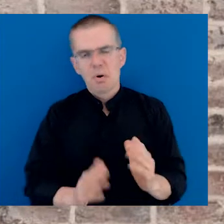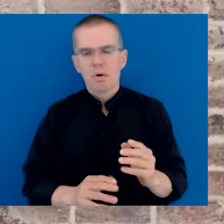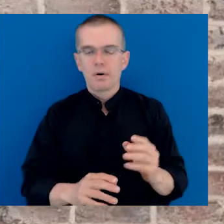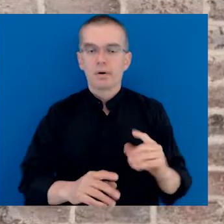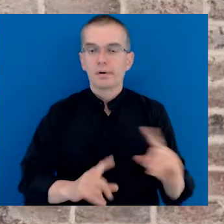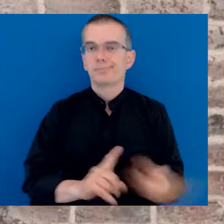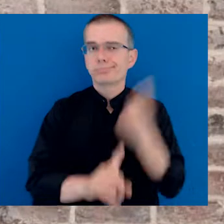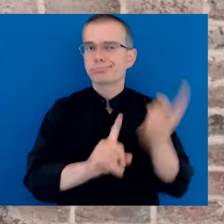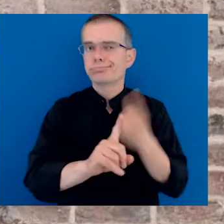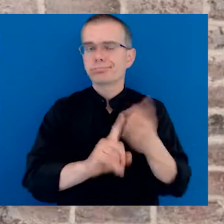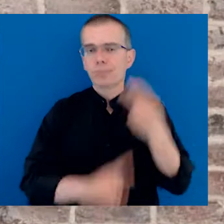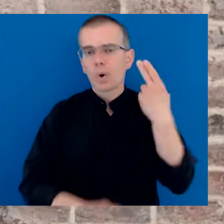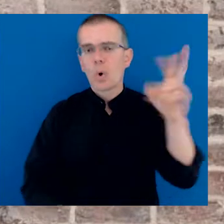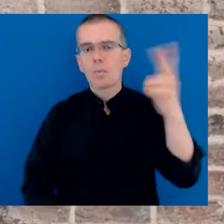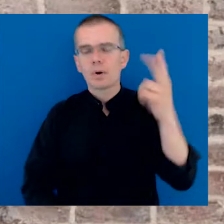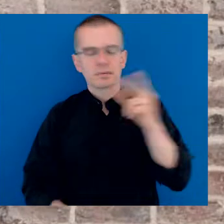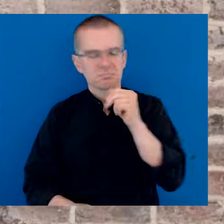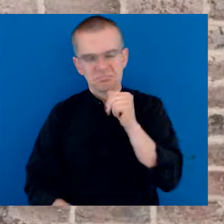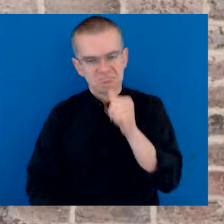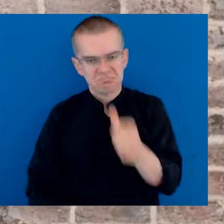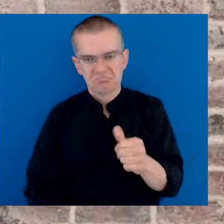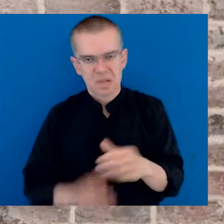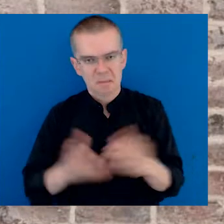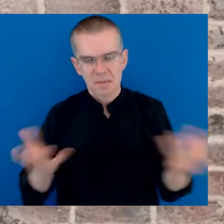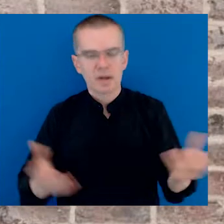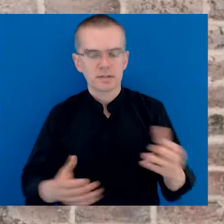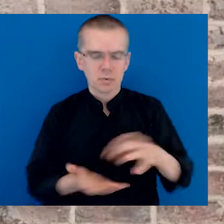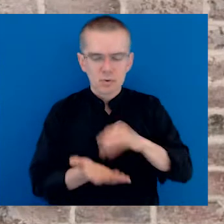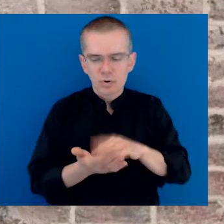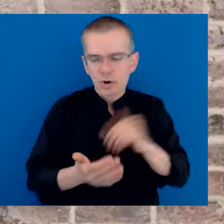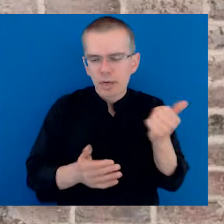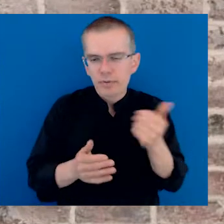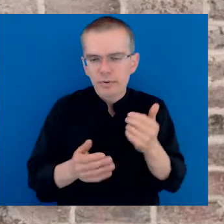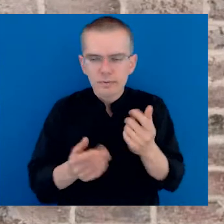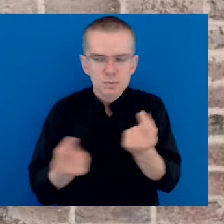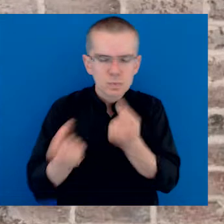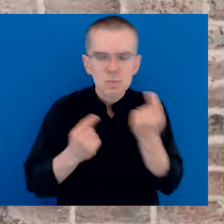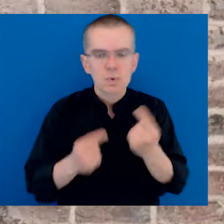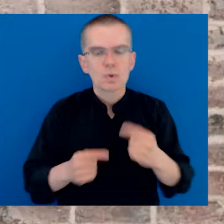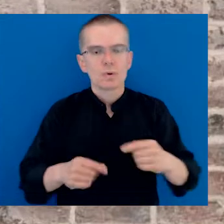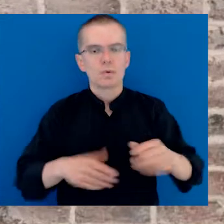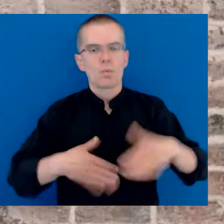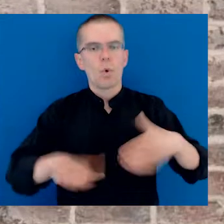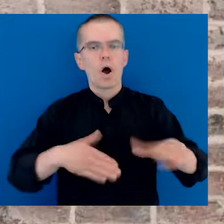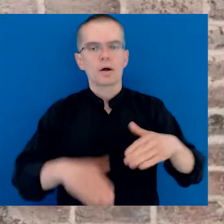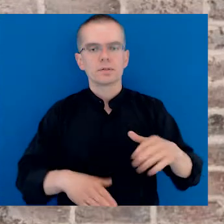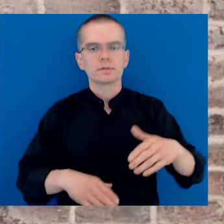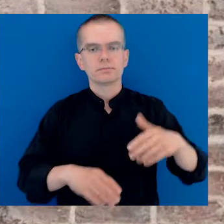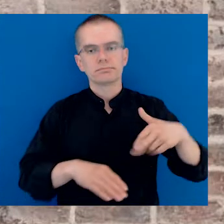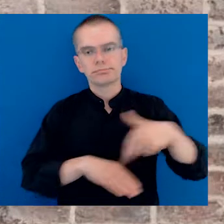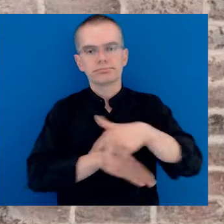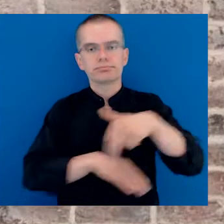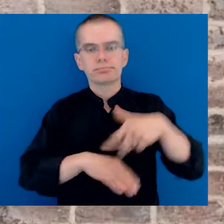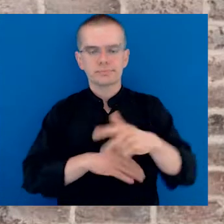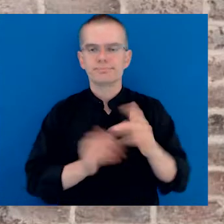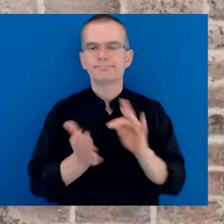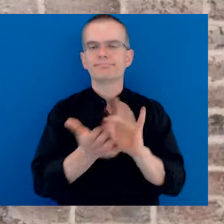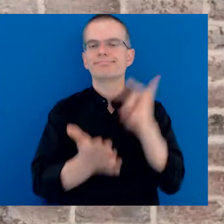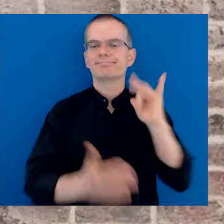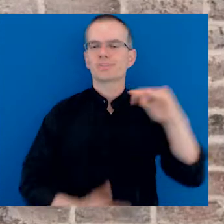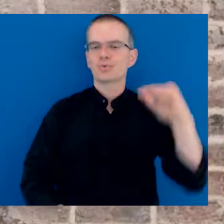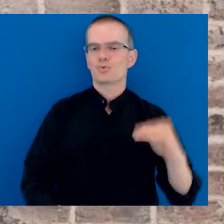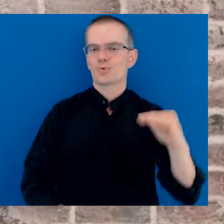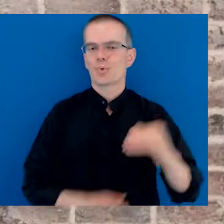learned to do all of the other things that help teams win games. He got a lot of walks. He actually took advantage of his diminutive